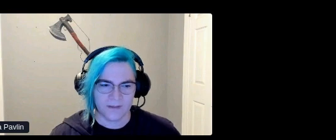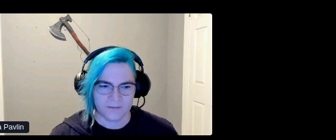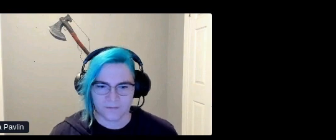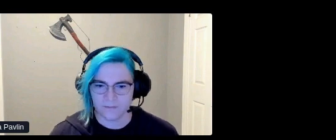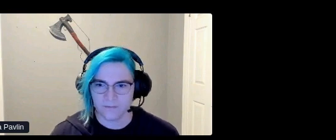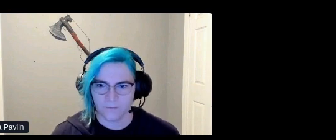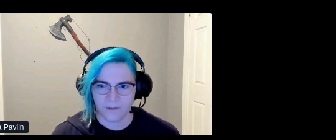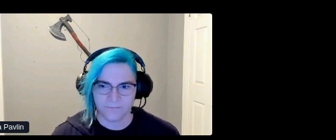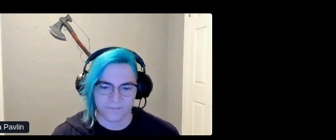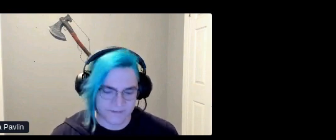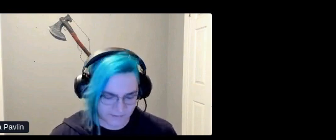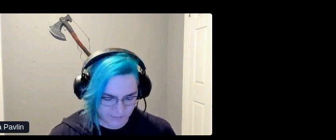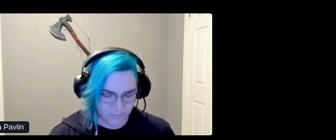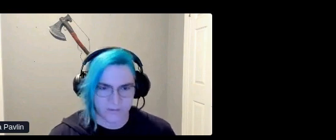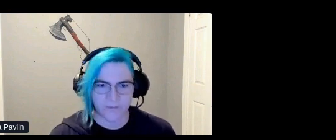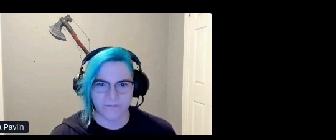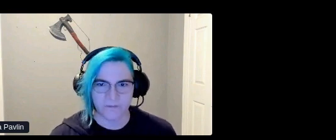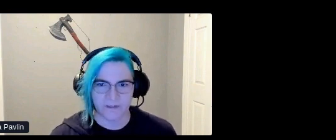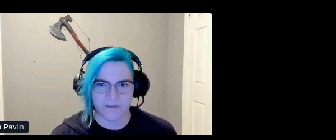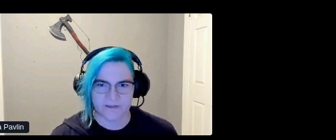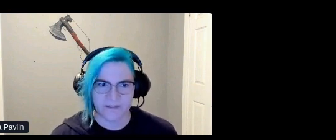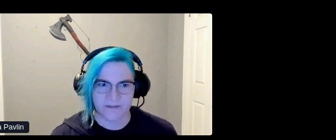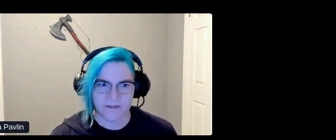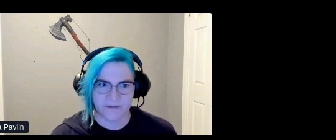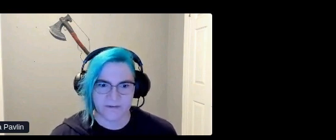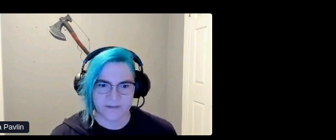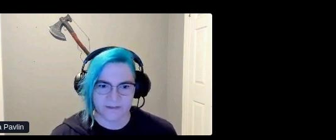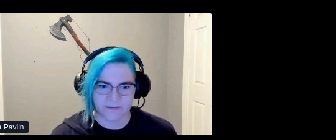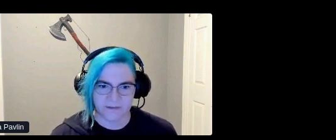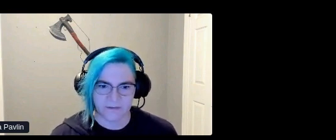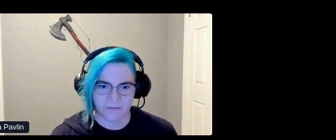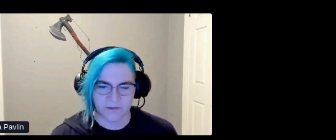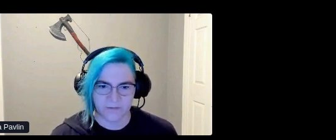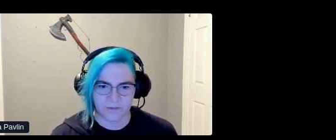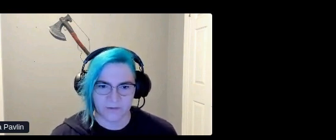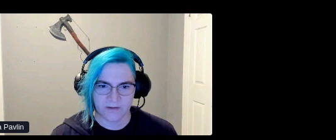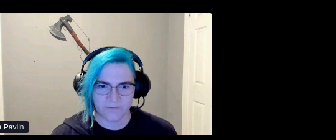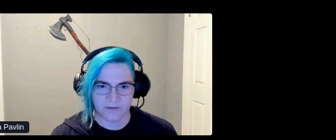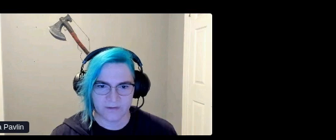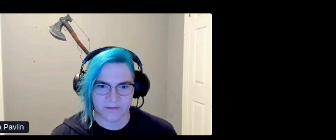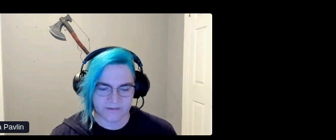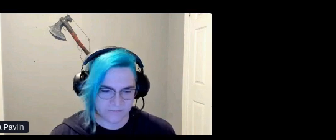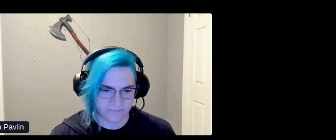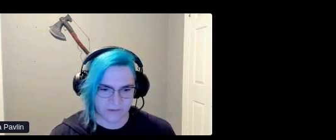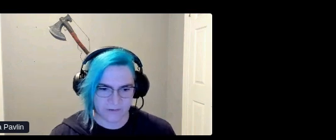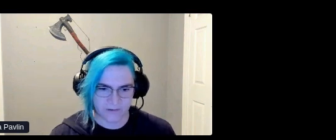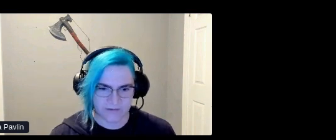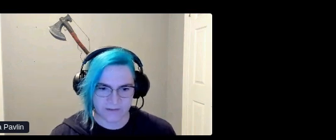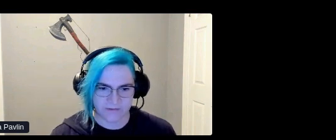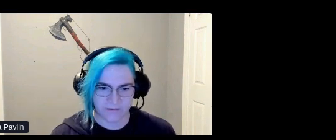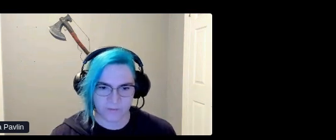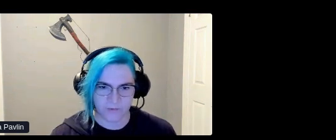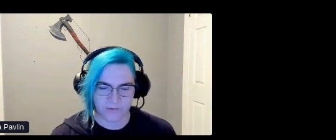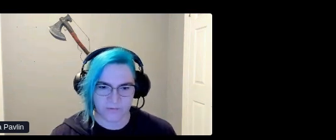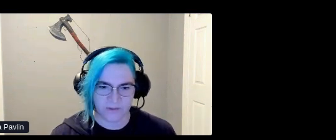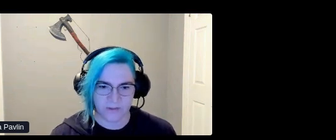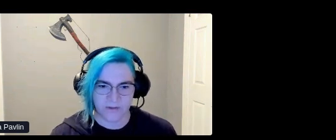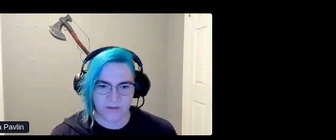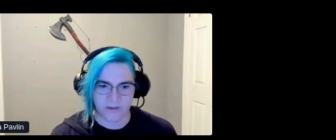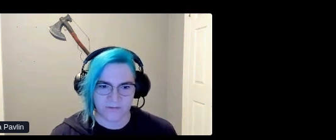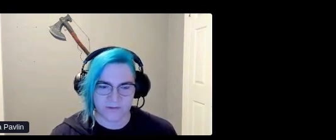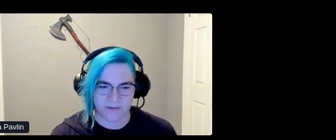All right. Well, first, let me welcome everybody to this Lunch and Learn session. I hope that you all are having a good day so far at TechShare